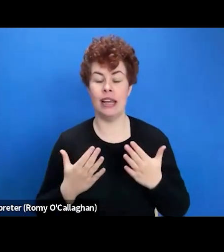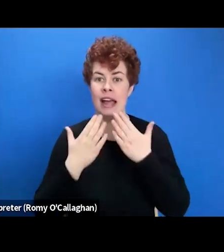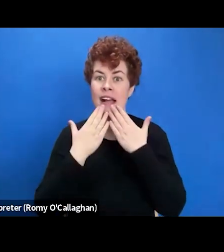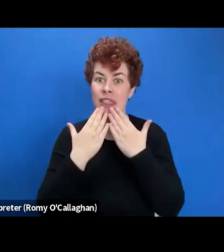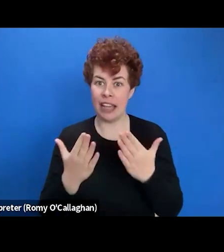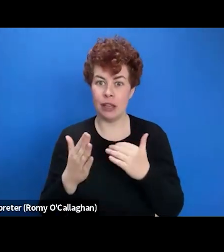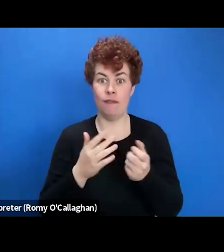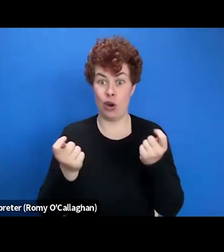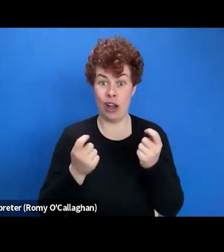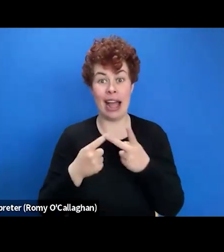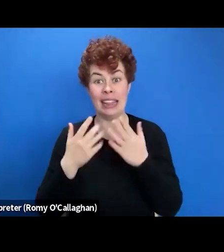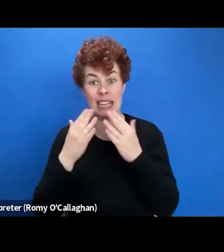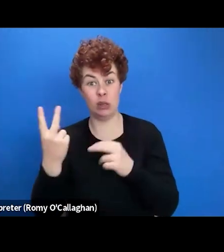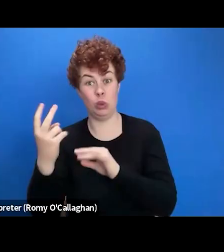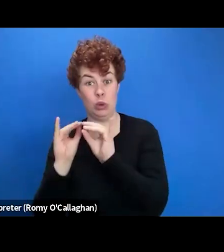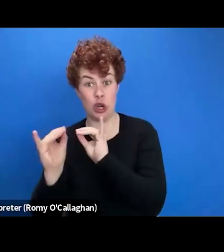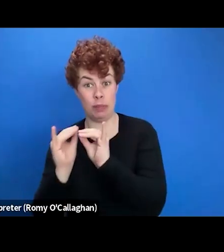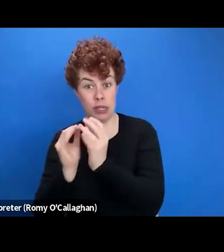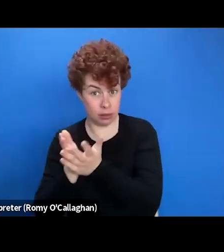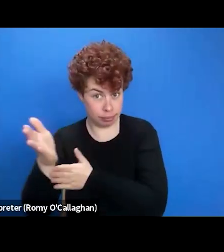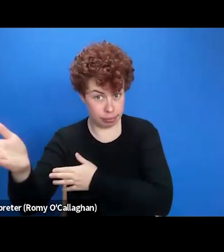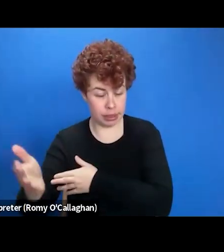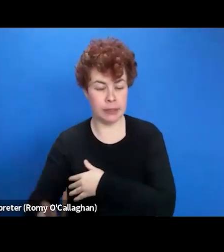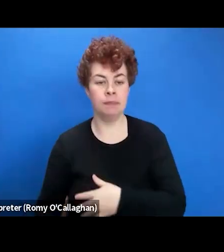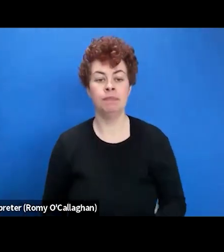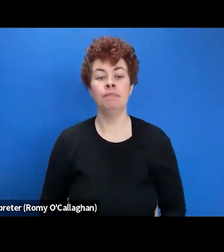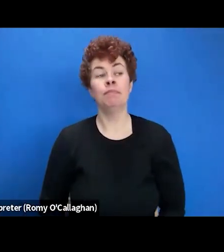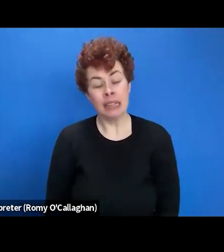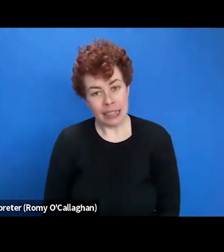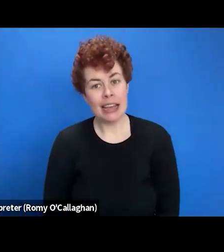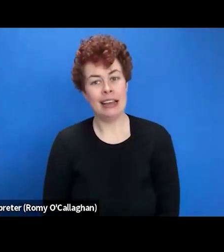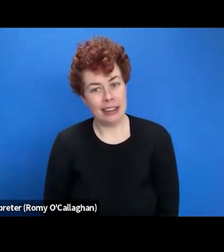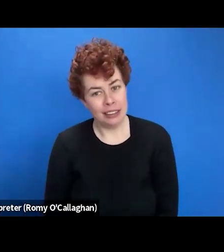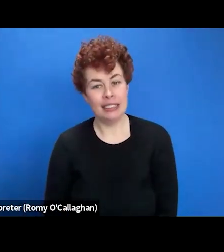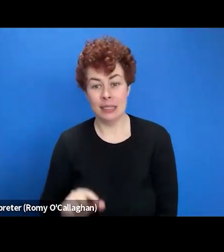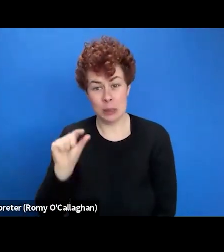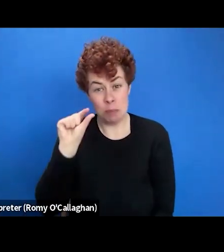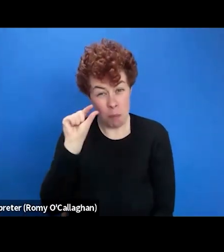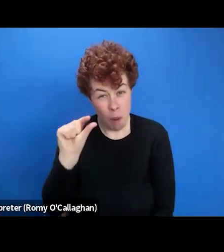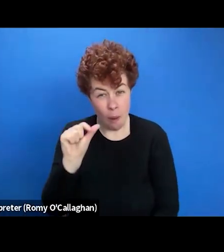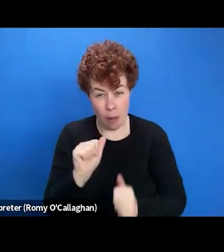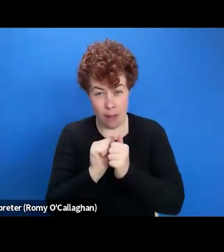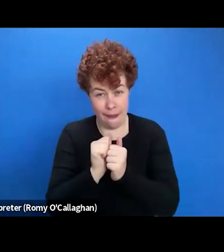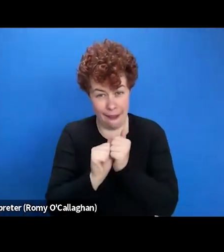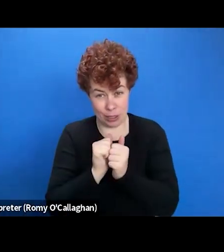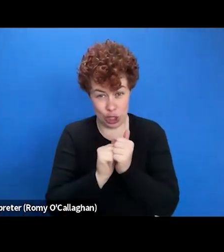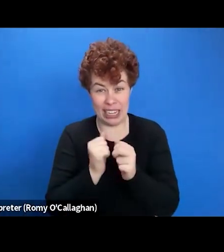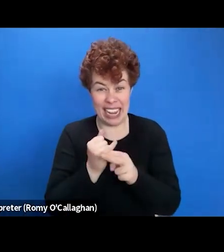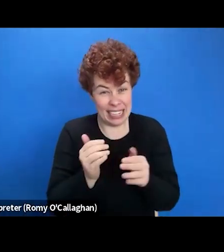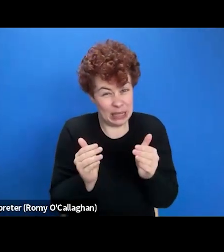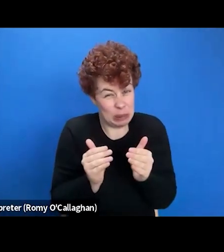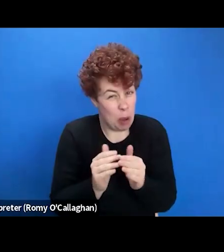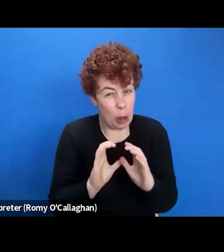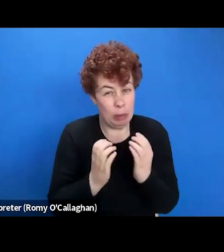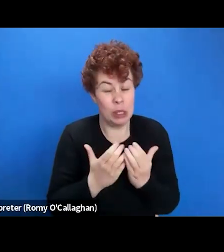to the interpreters today. Yes, this was a small action that was taken in a very small community. We think of ourselves